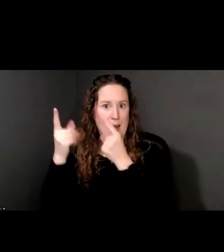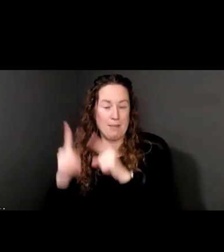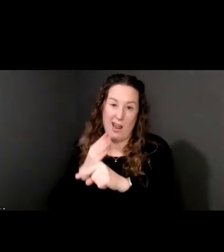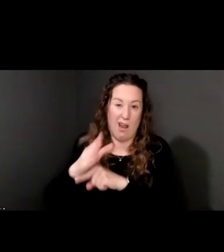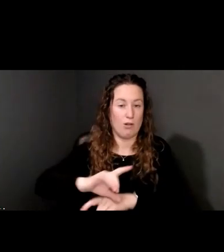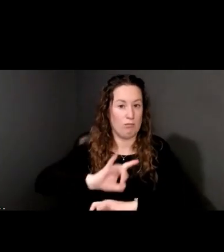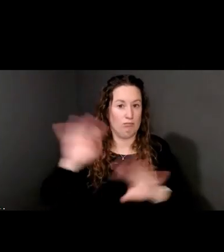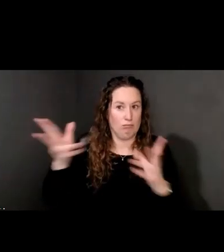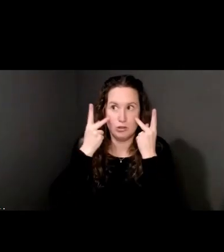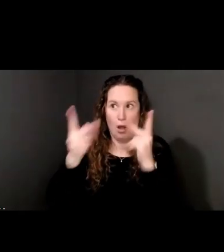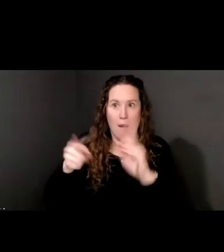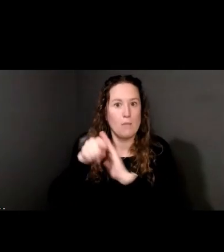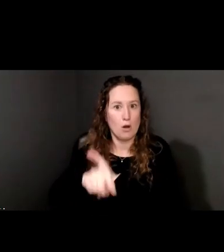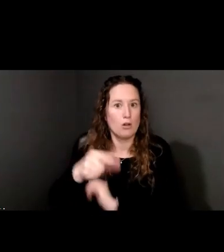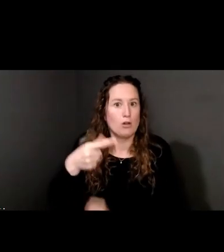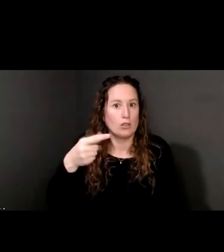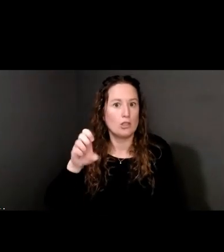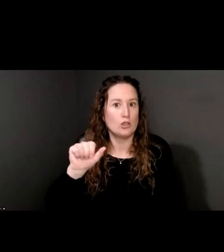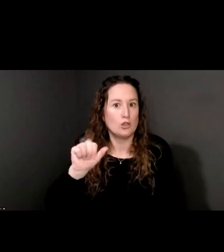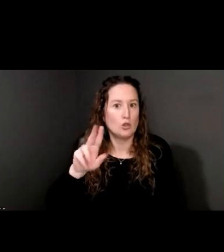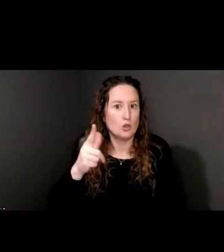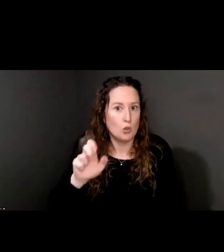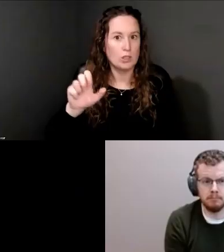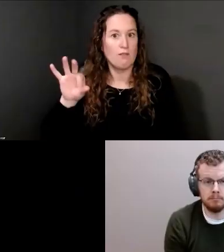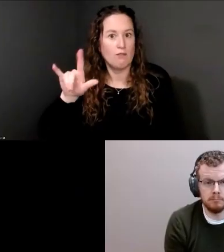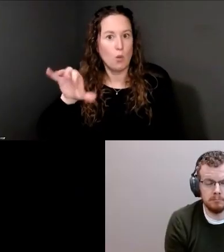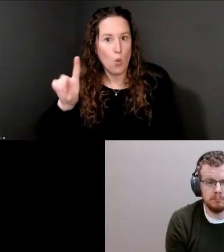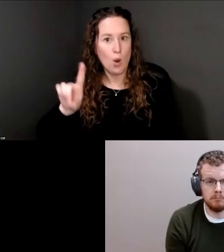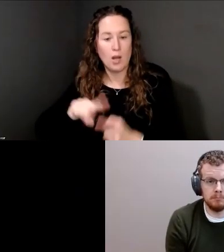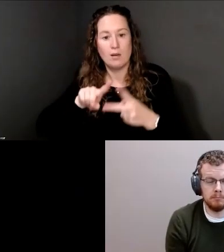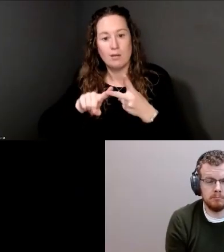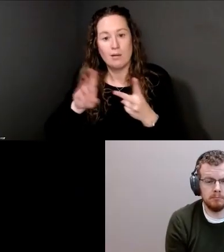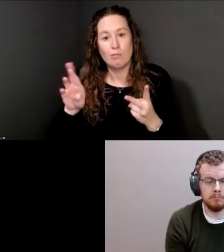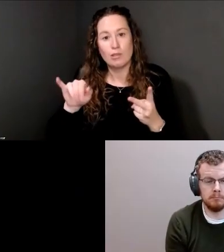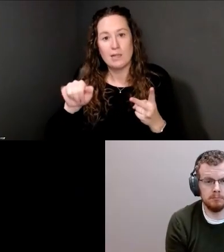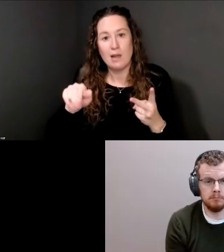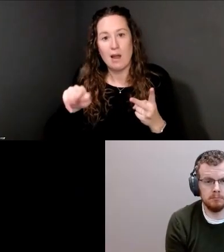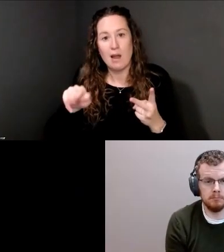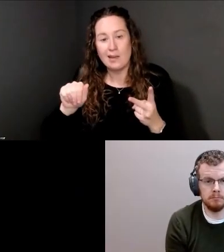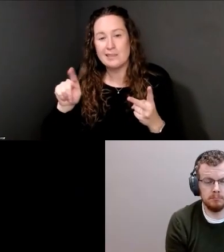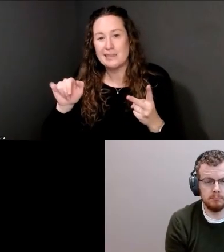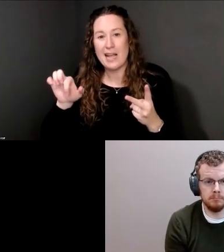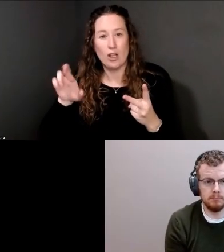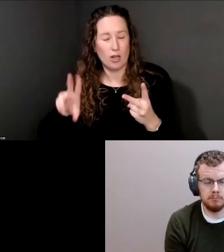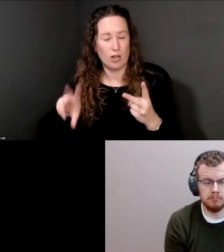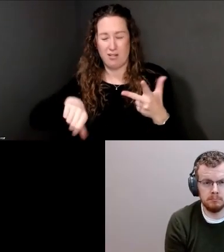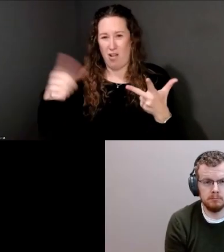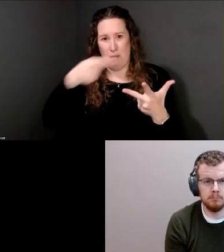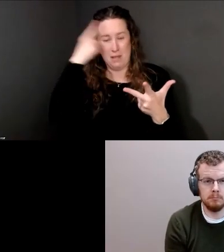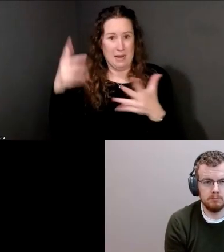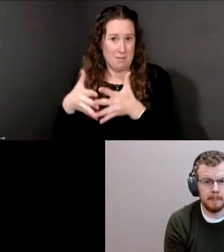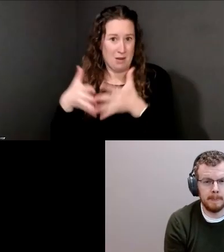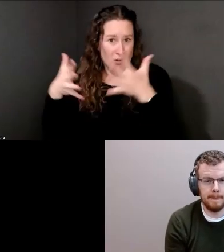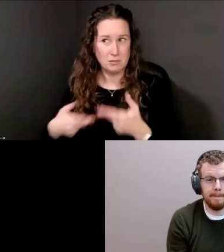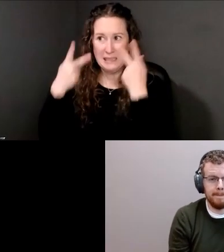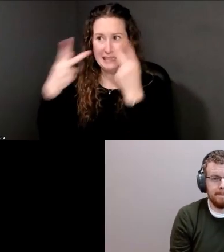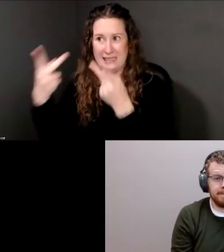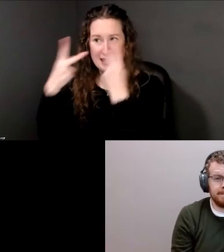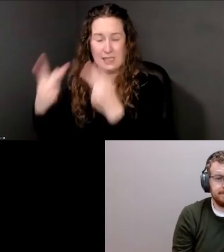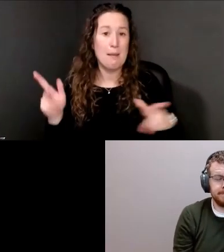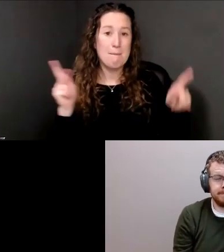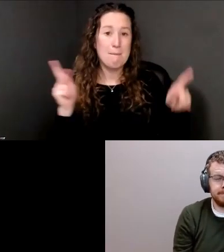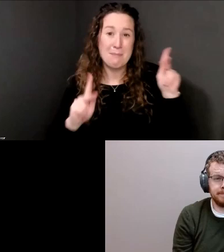of George Floyd, Breonna Taylor, and other Black Americans. People who previously had refused to see